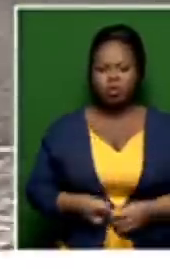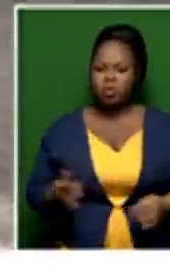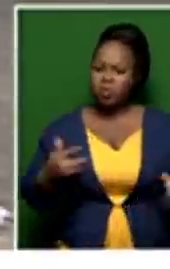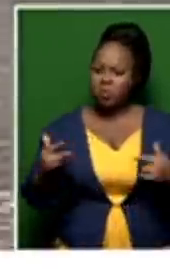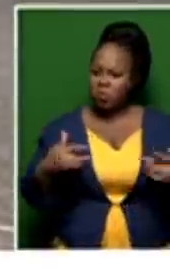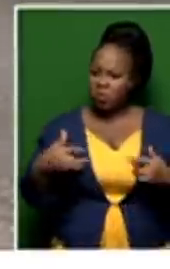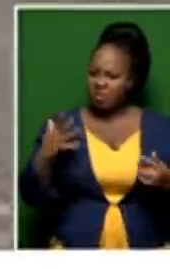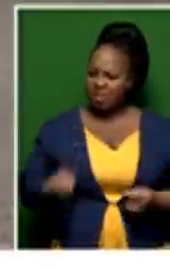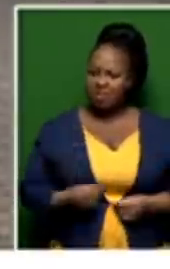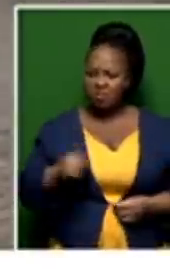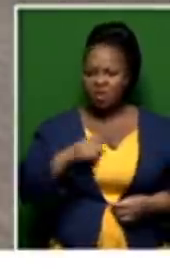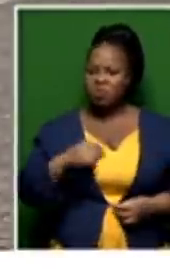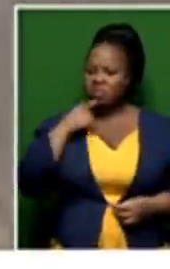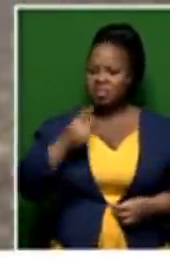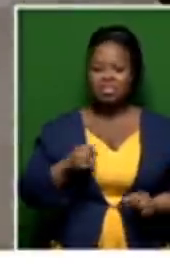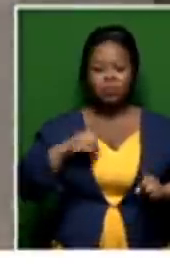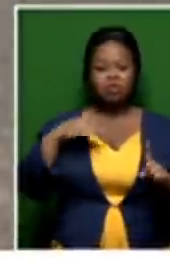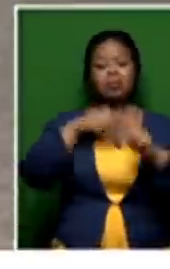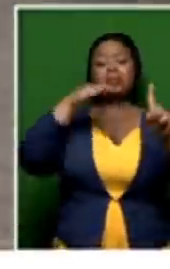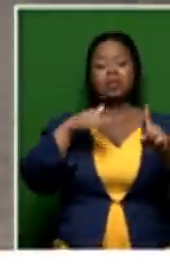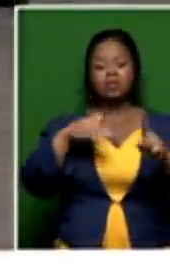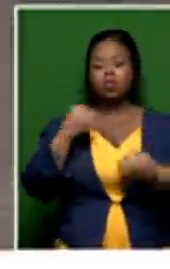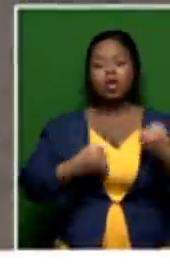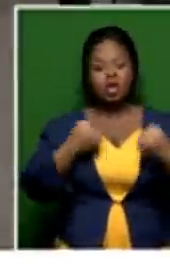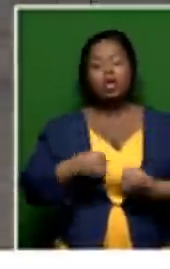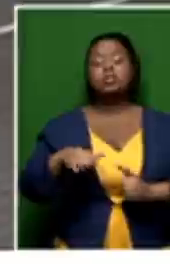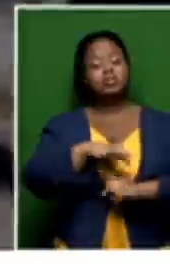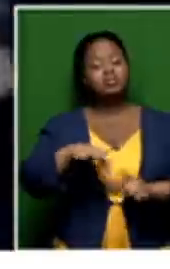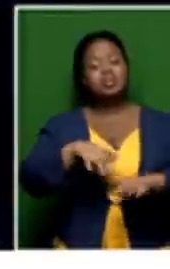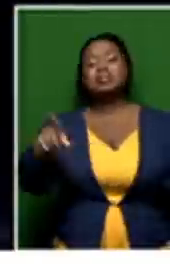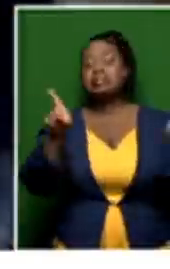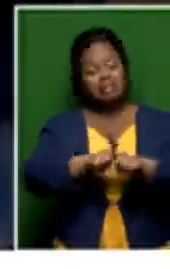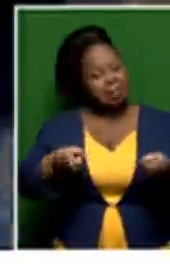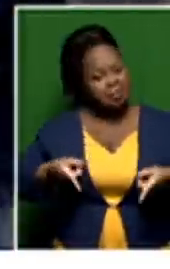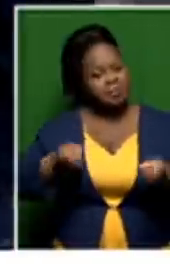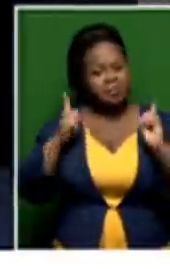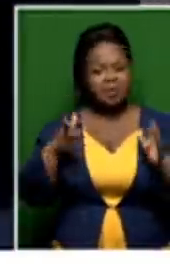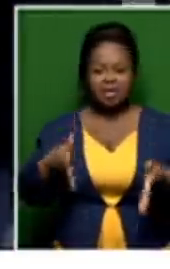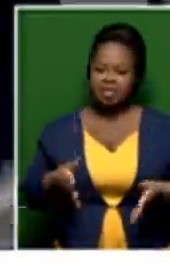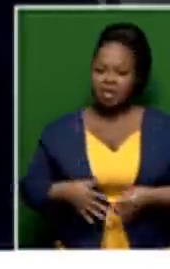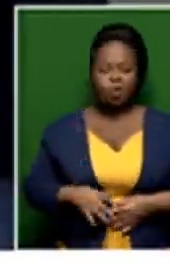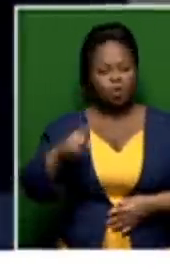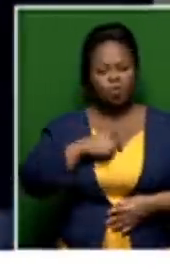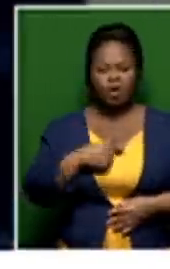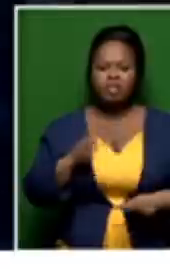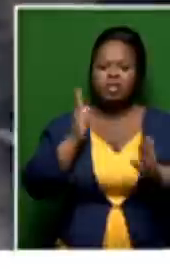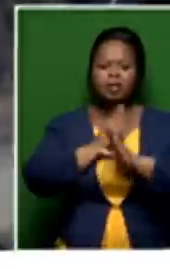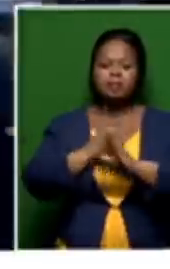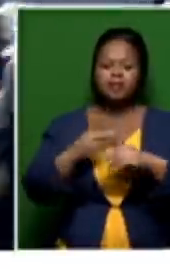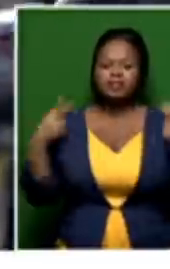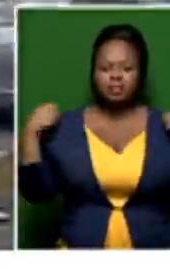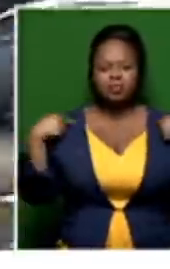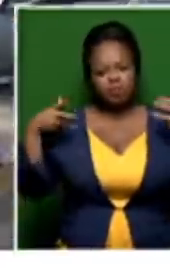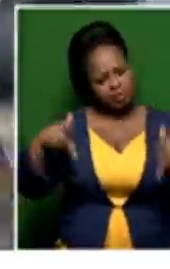concern, you were talking about someone who was just bumped over by a car. The situation itself so dangerous because while the private security here,